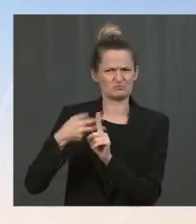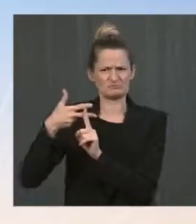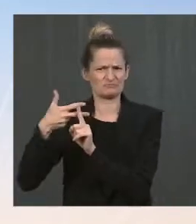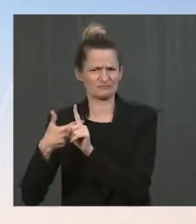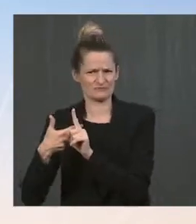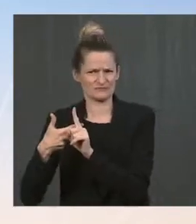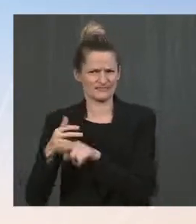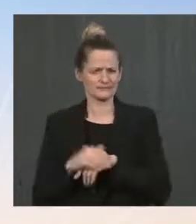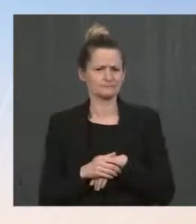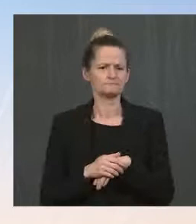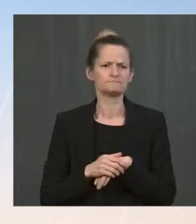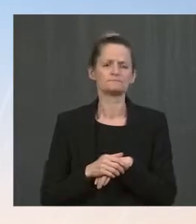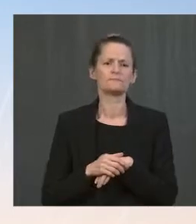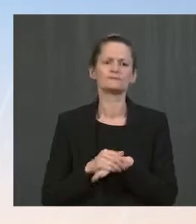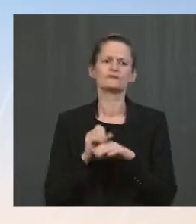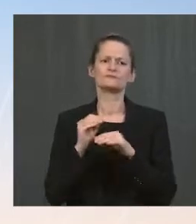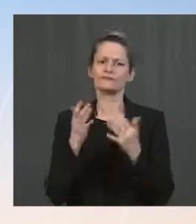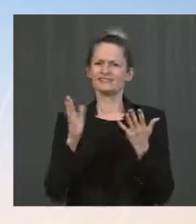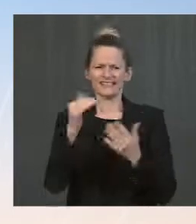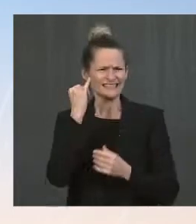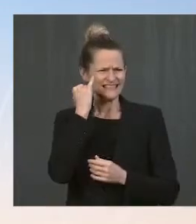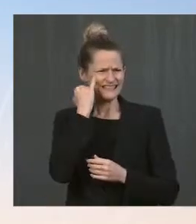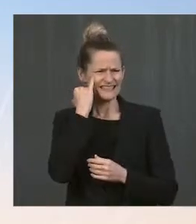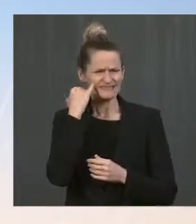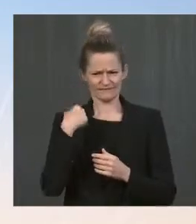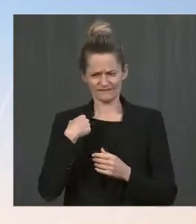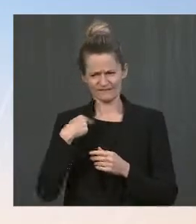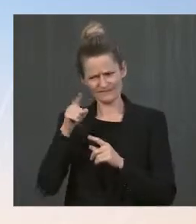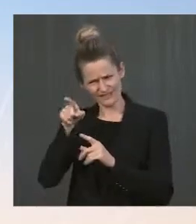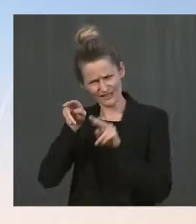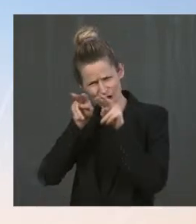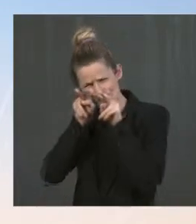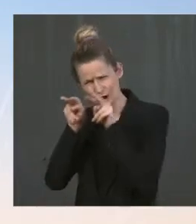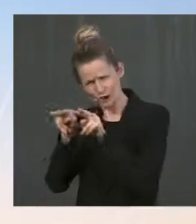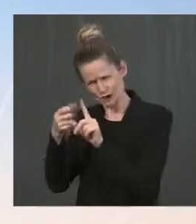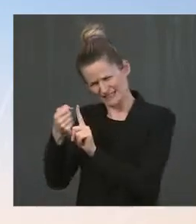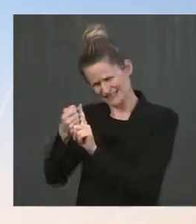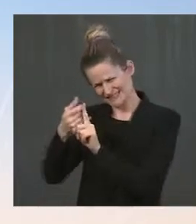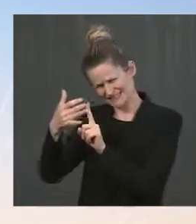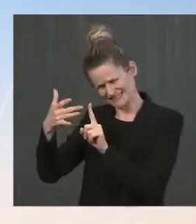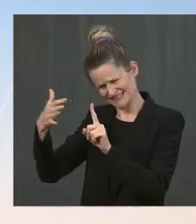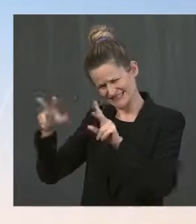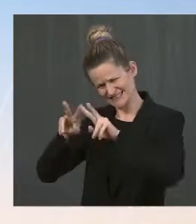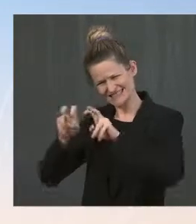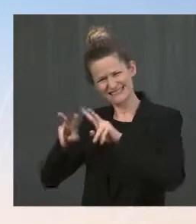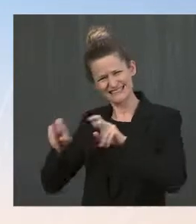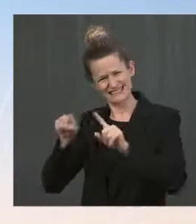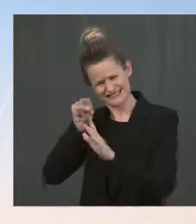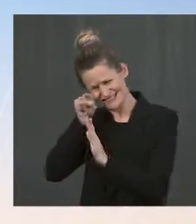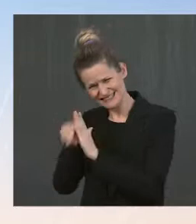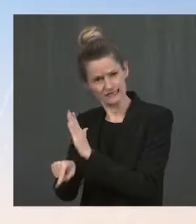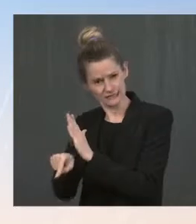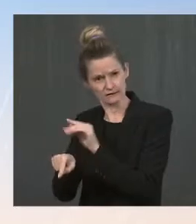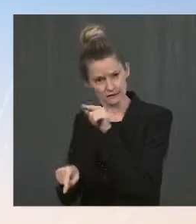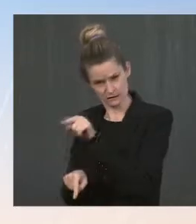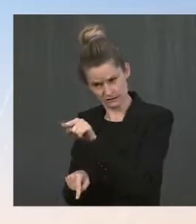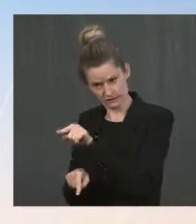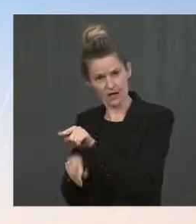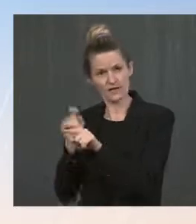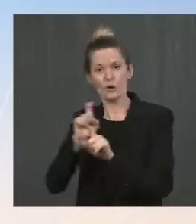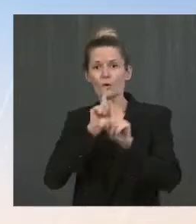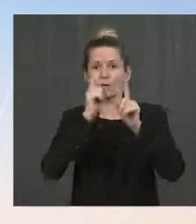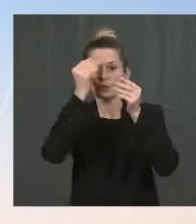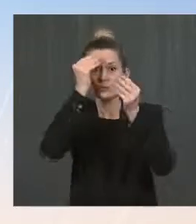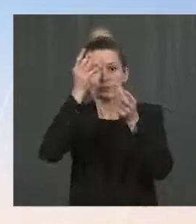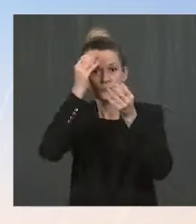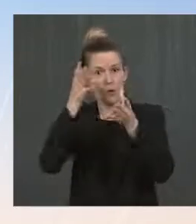And if we unpack that, one of the interesting findings of the report that we put out today is that about half